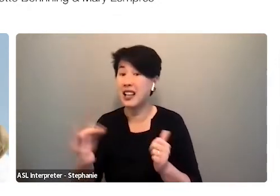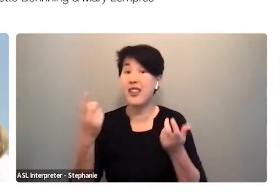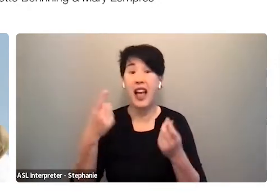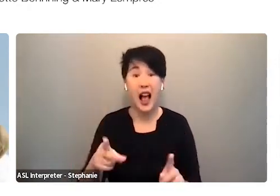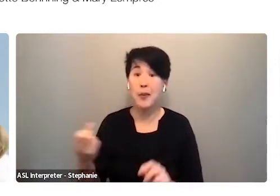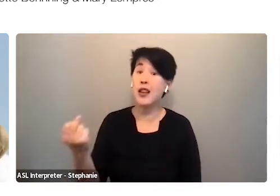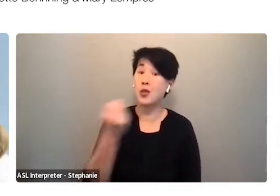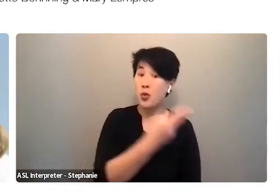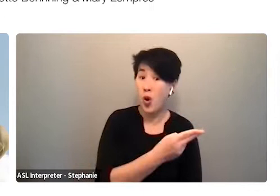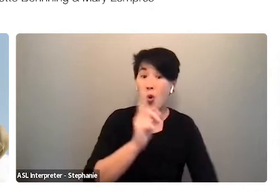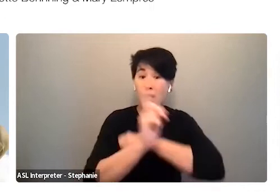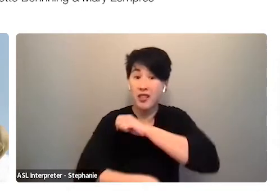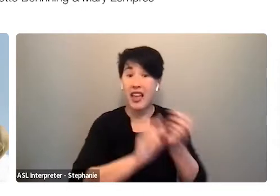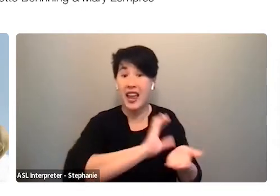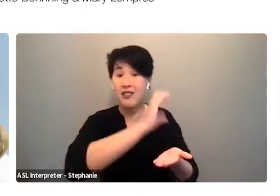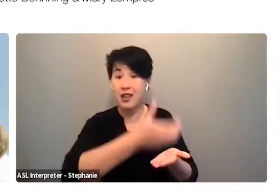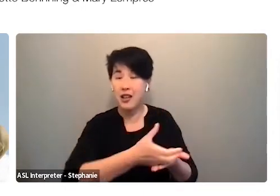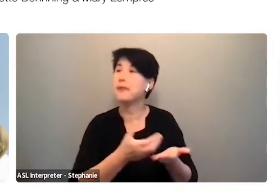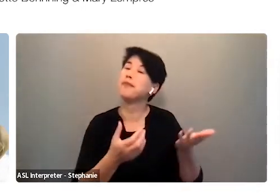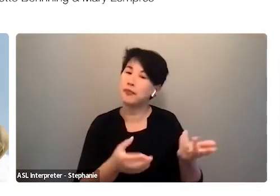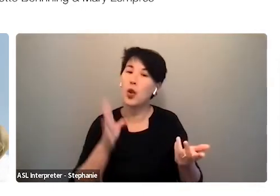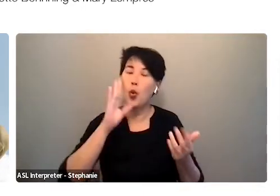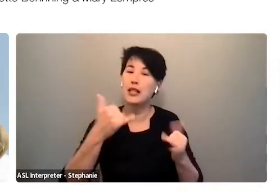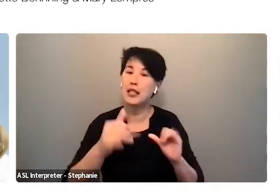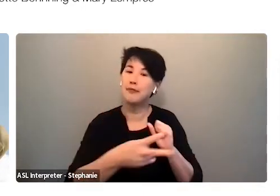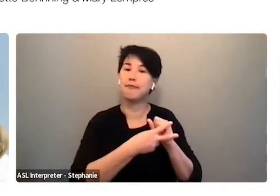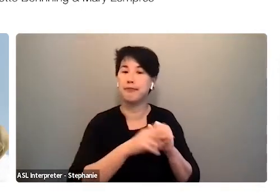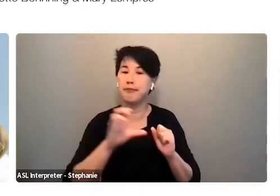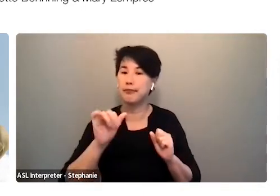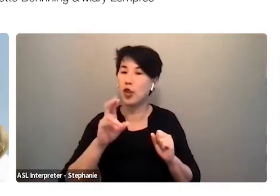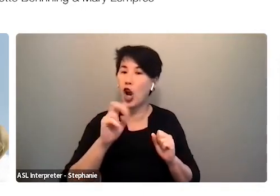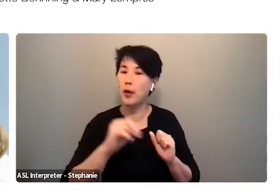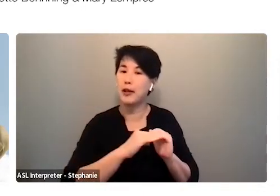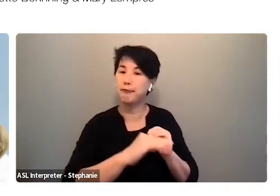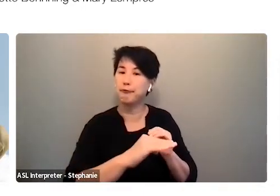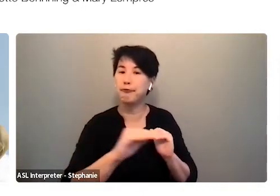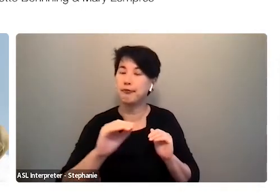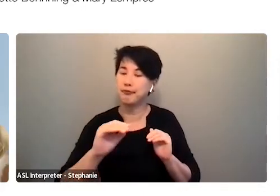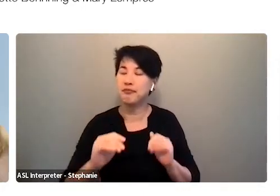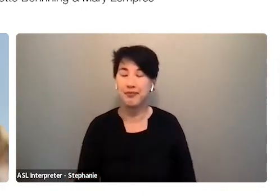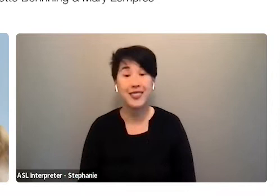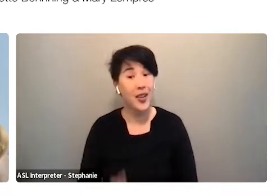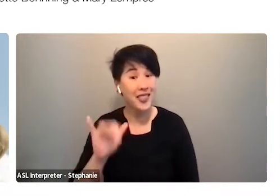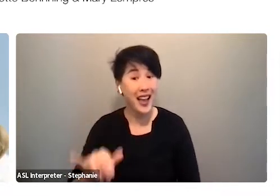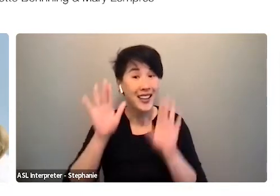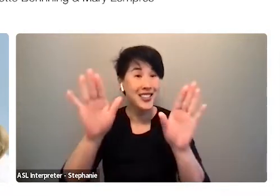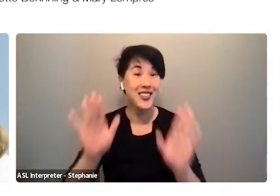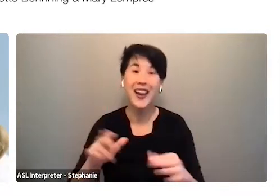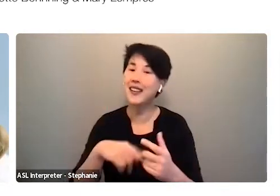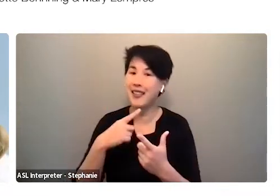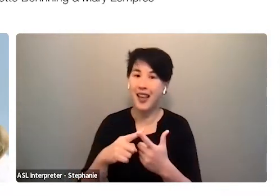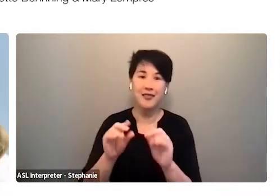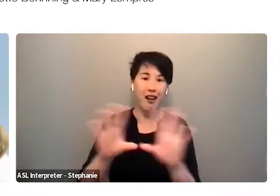happens, they are still sequestering carbon stably. So that's great. And then as obviously,